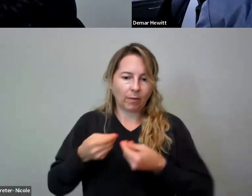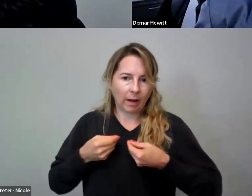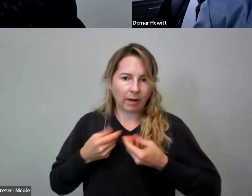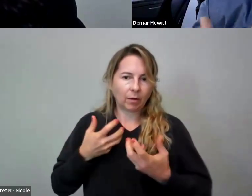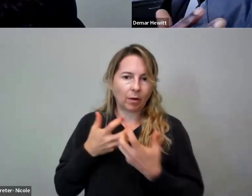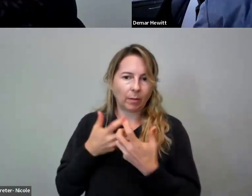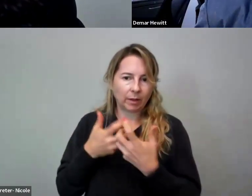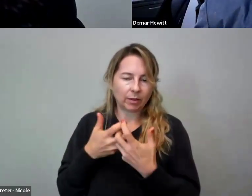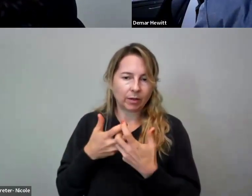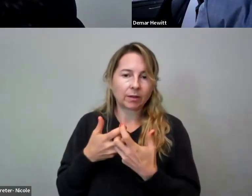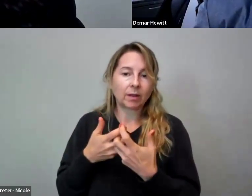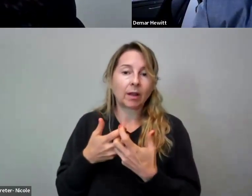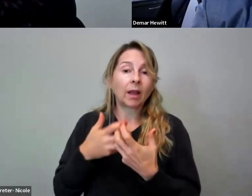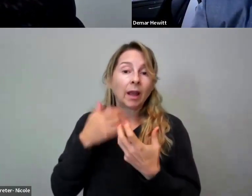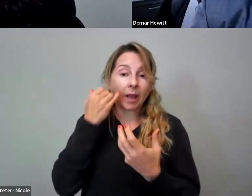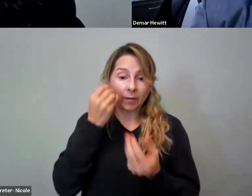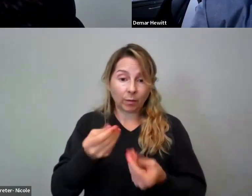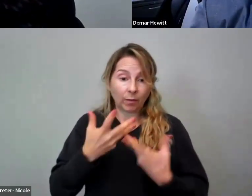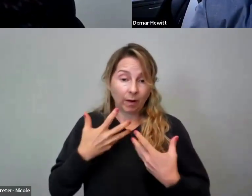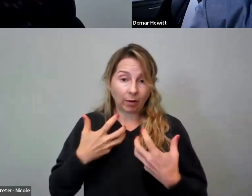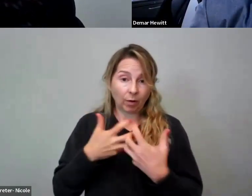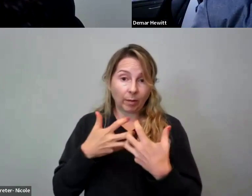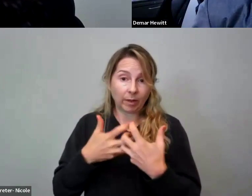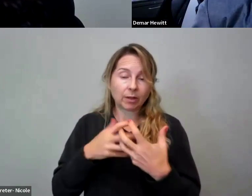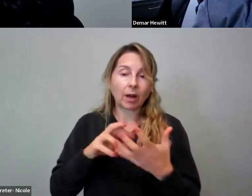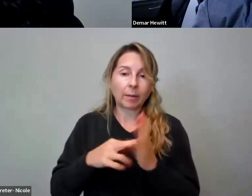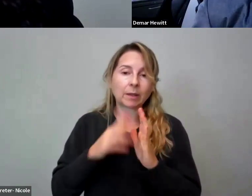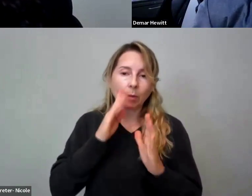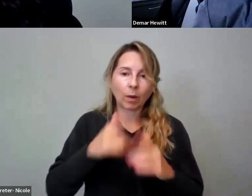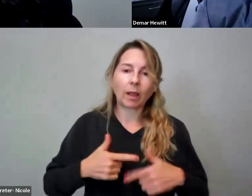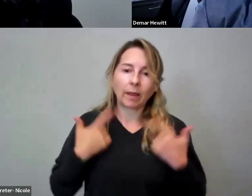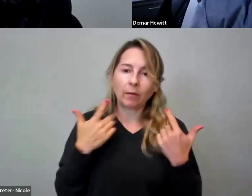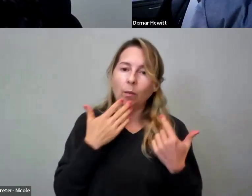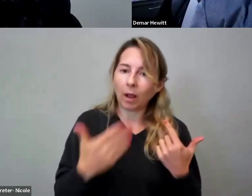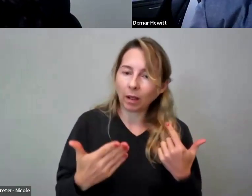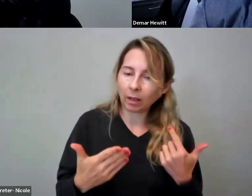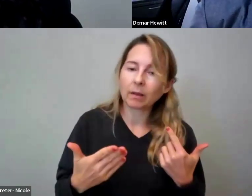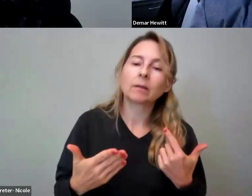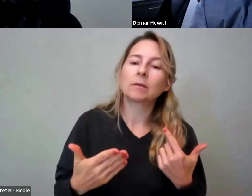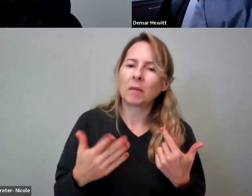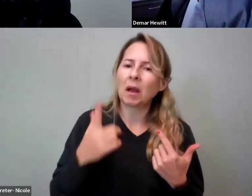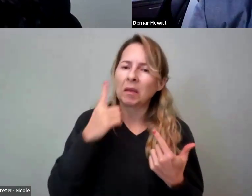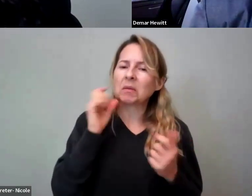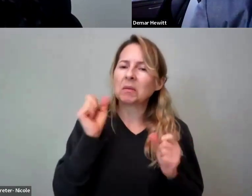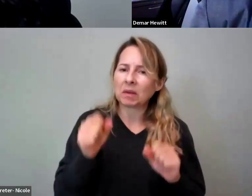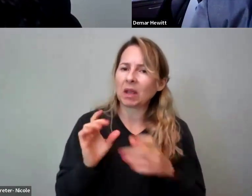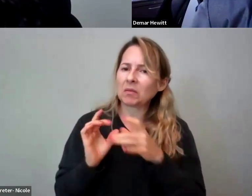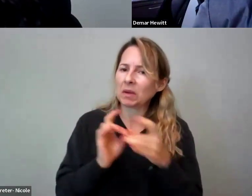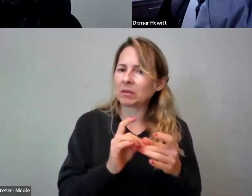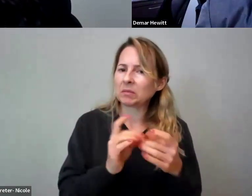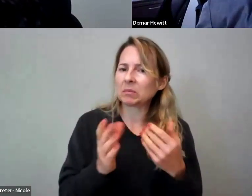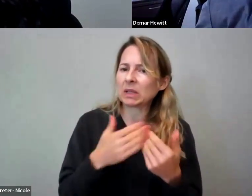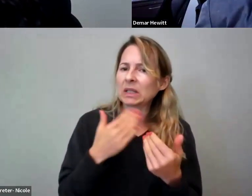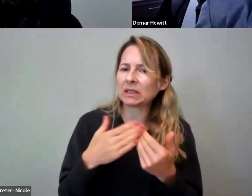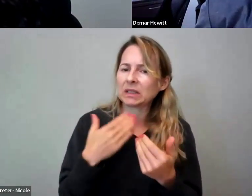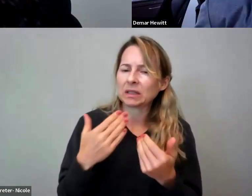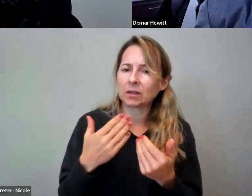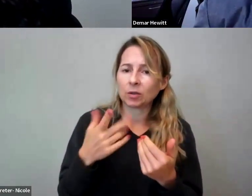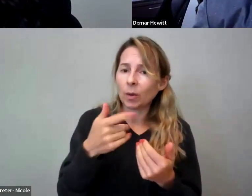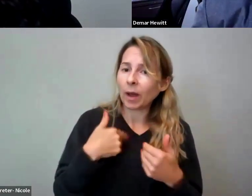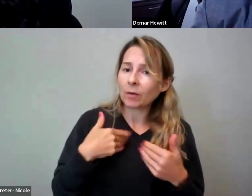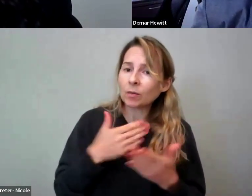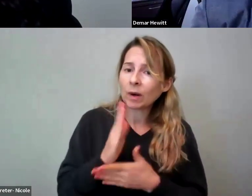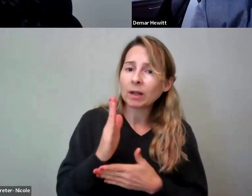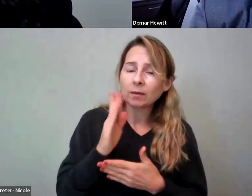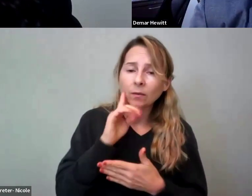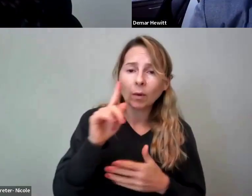to allow me to enjoy my premises. And that's one that you would be able to link relatively easily, because you do have the right to